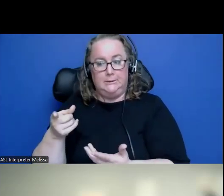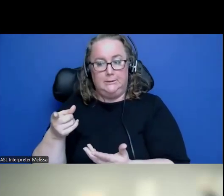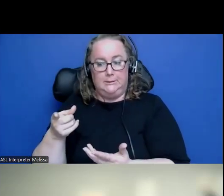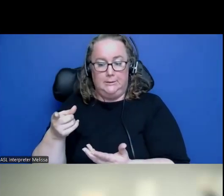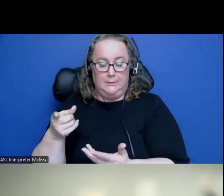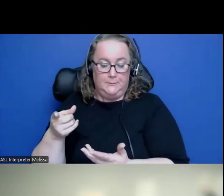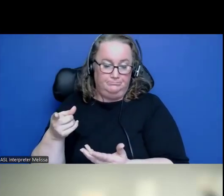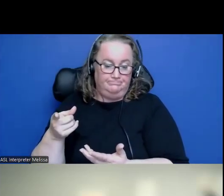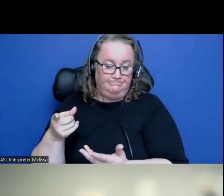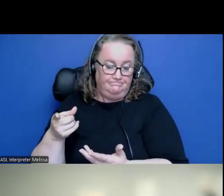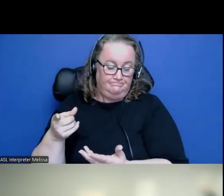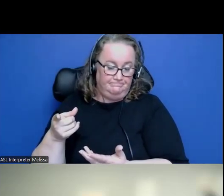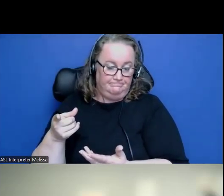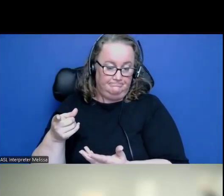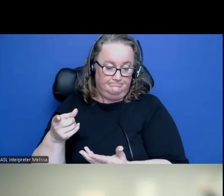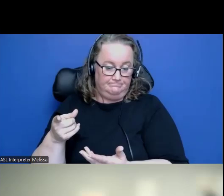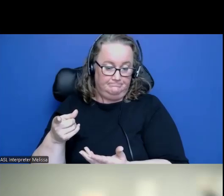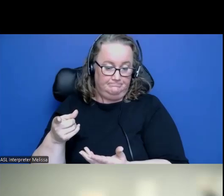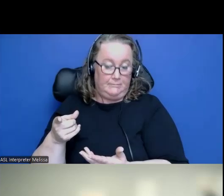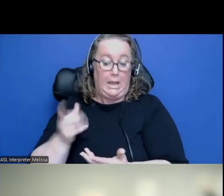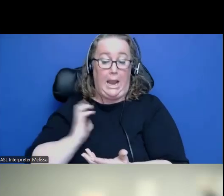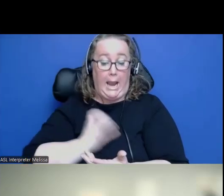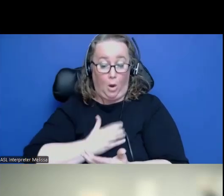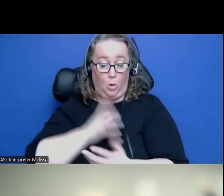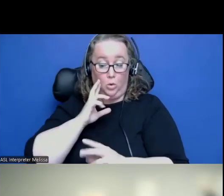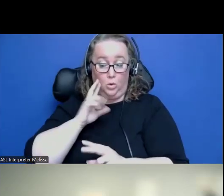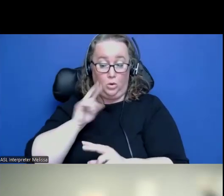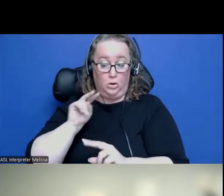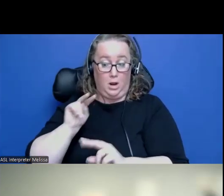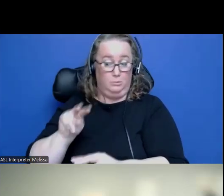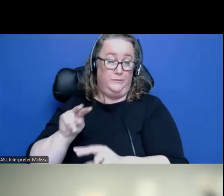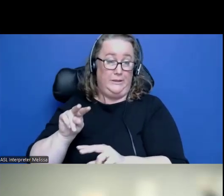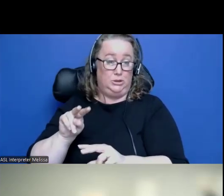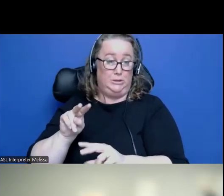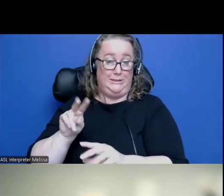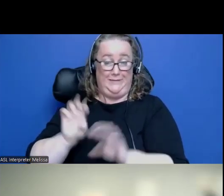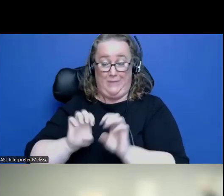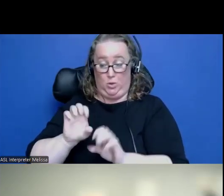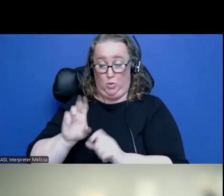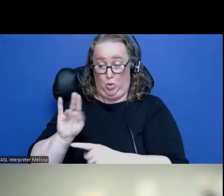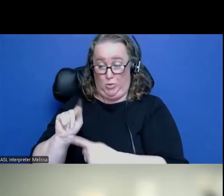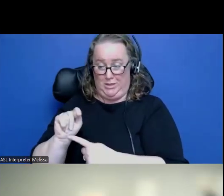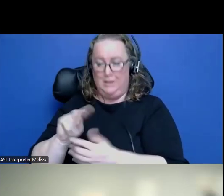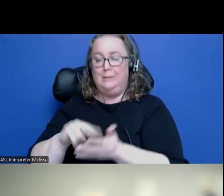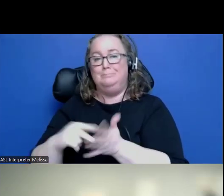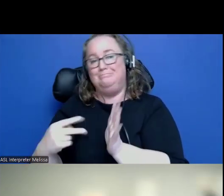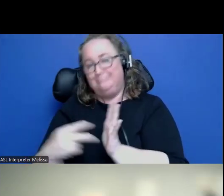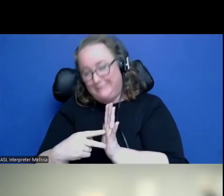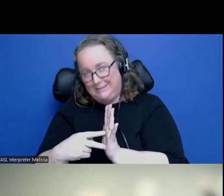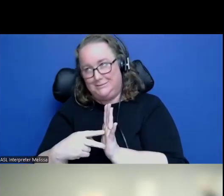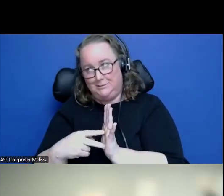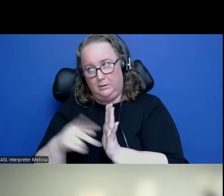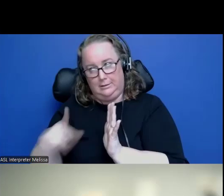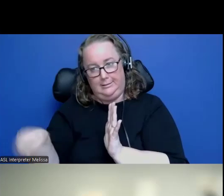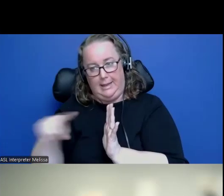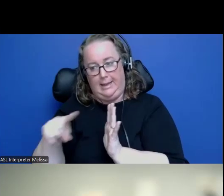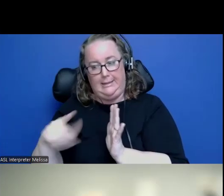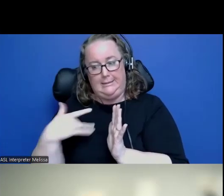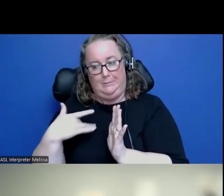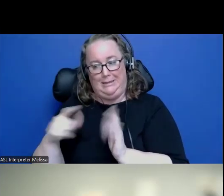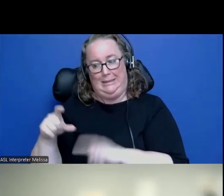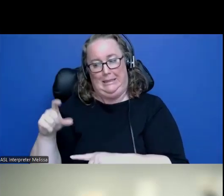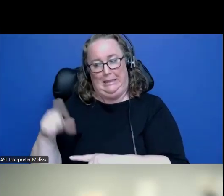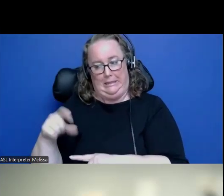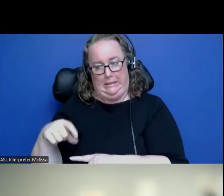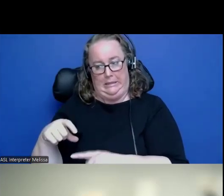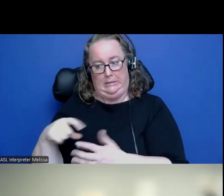the observation and evaluation unit. It is generally where individuals who